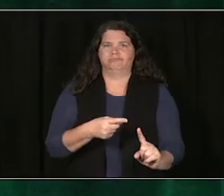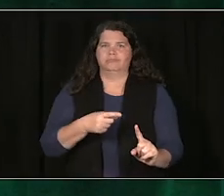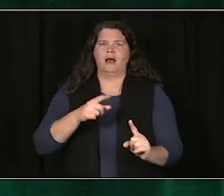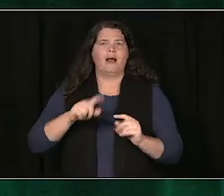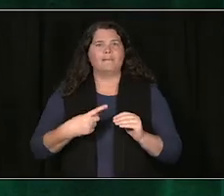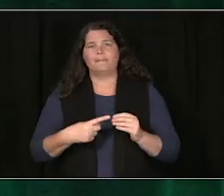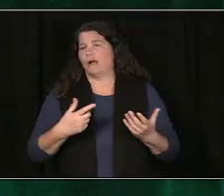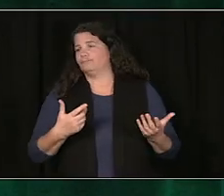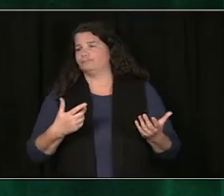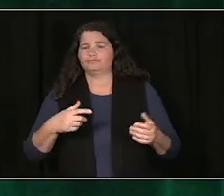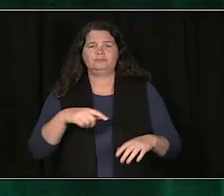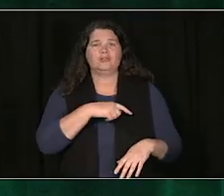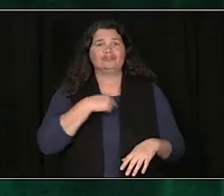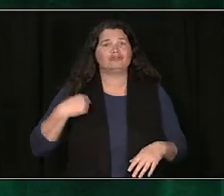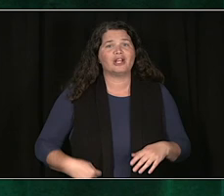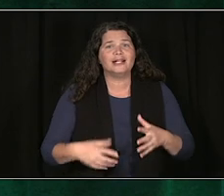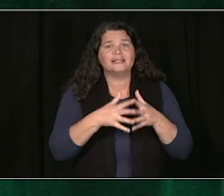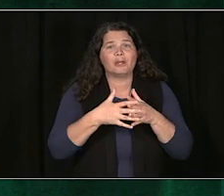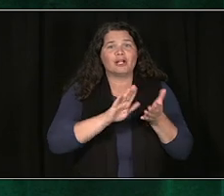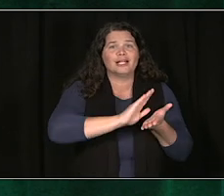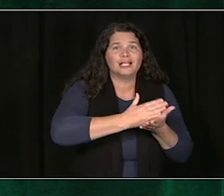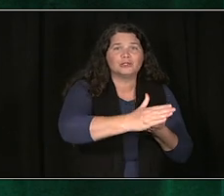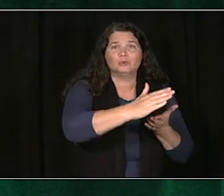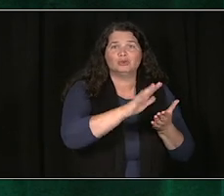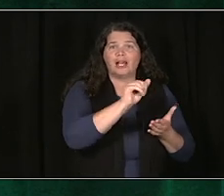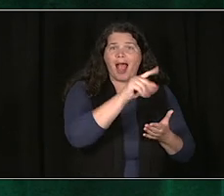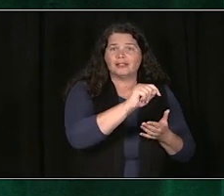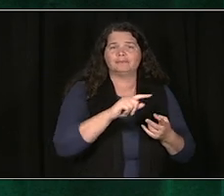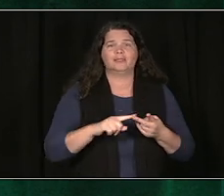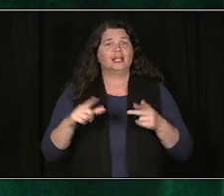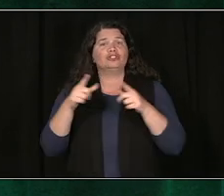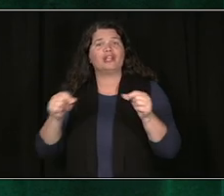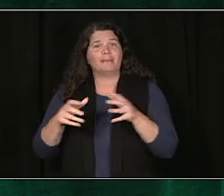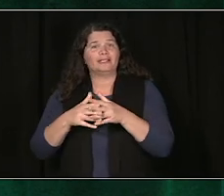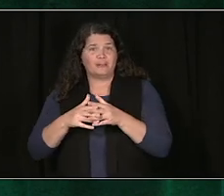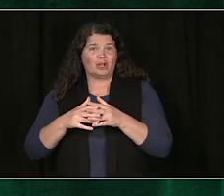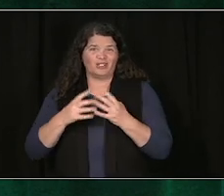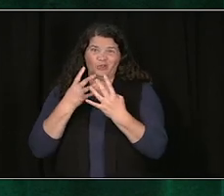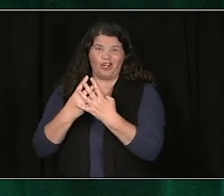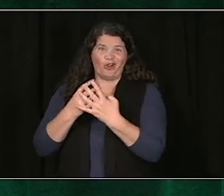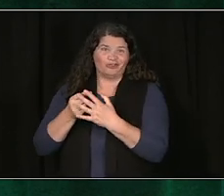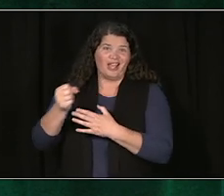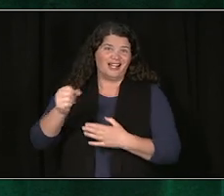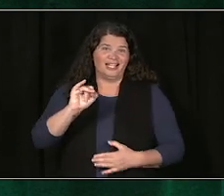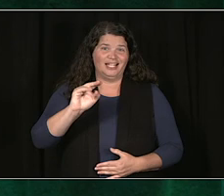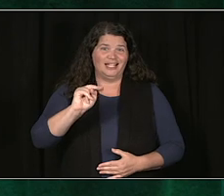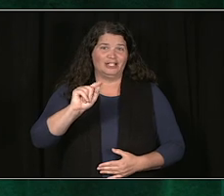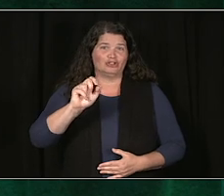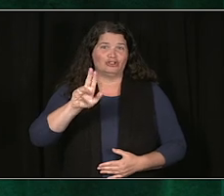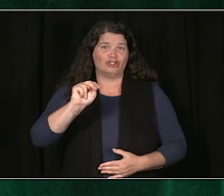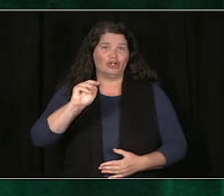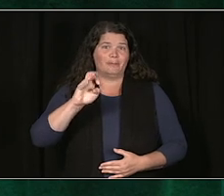Act, Japanese Americans incarcerated in internment camps, after 9/11, seeing our brothers and sisters who were sick, who were